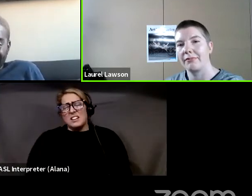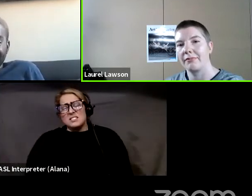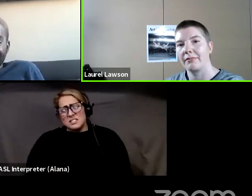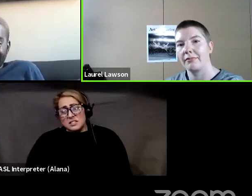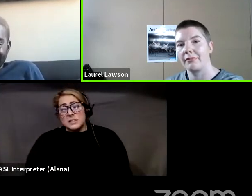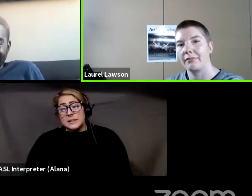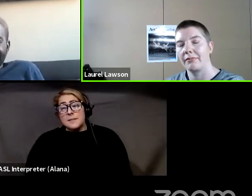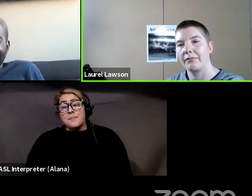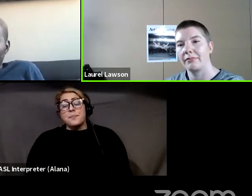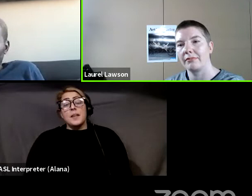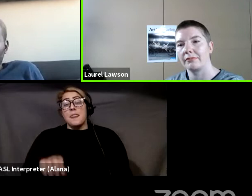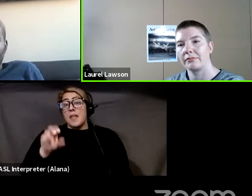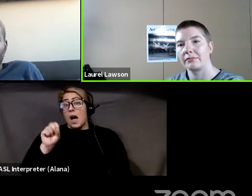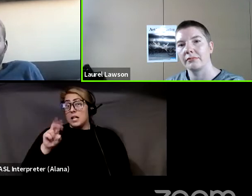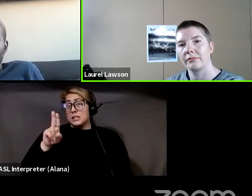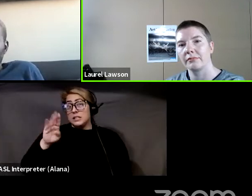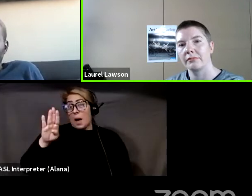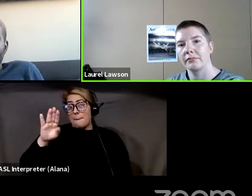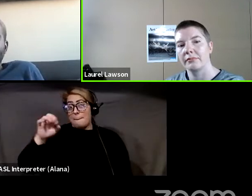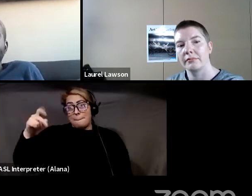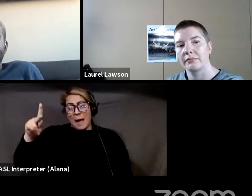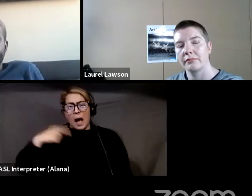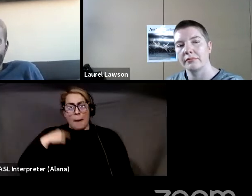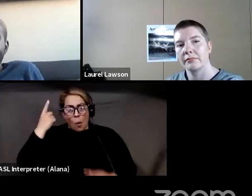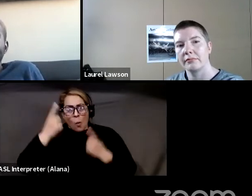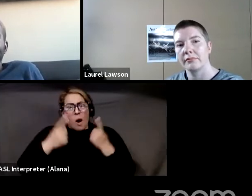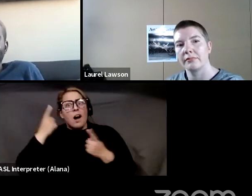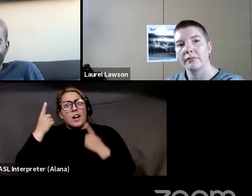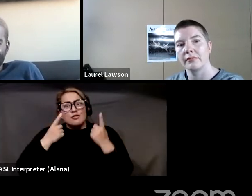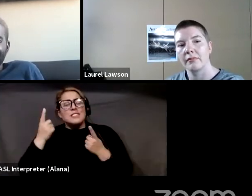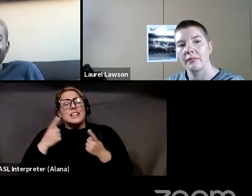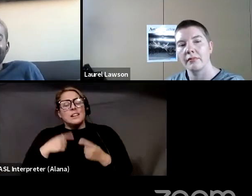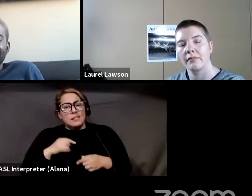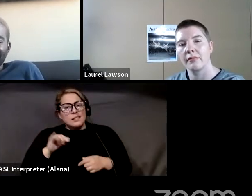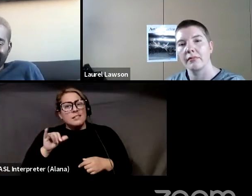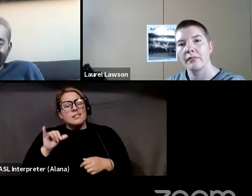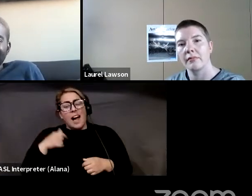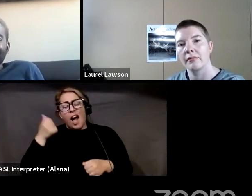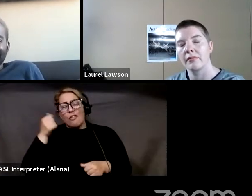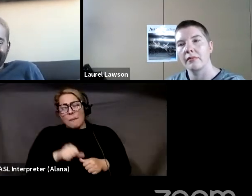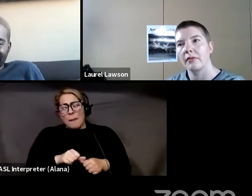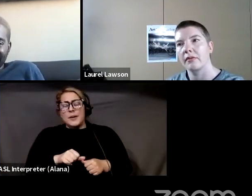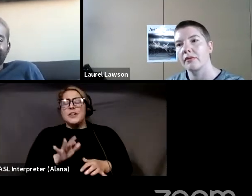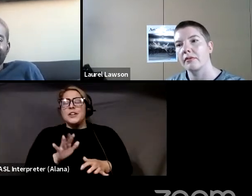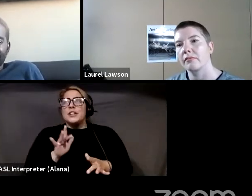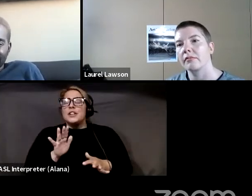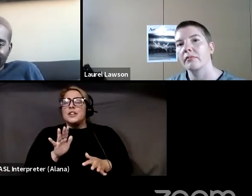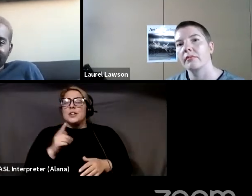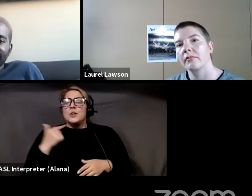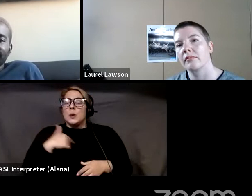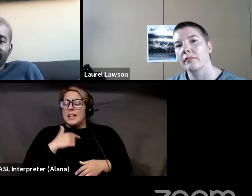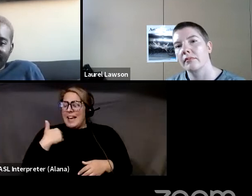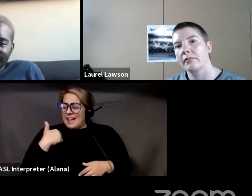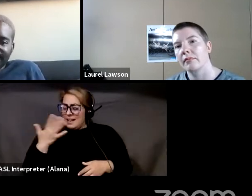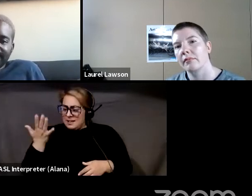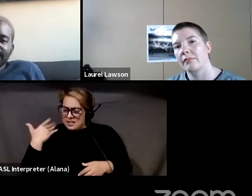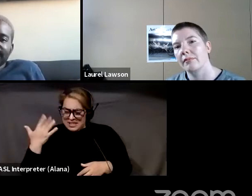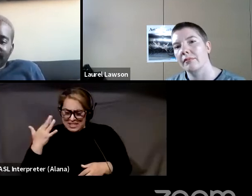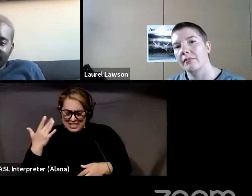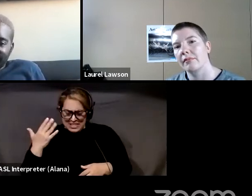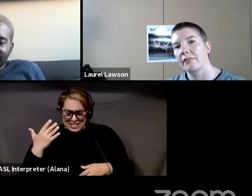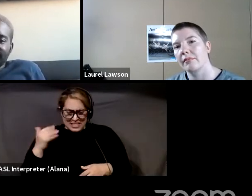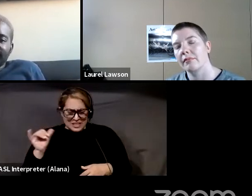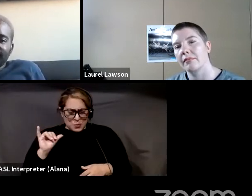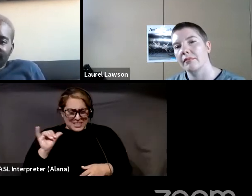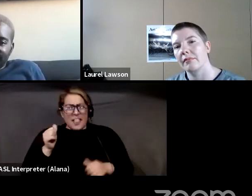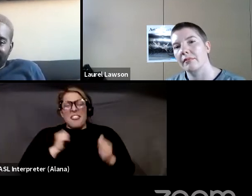The sub packs, I've been also wondering about those. I remember when we had, oh, what this was at